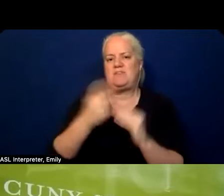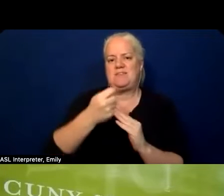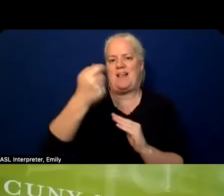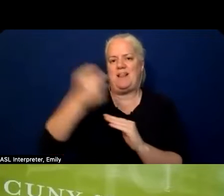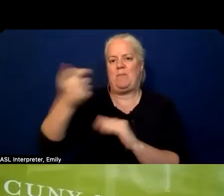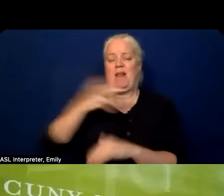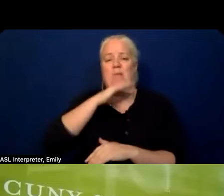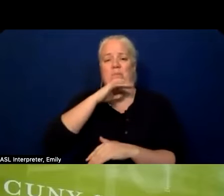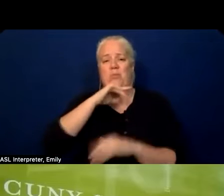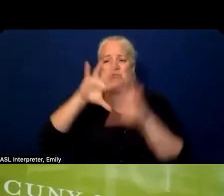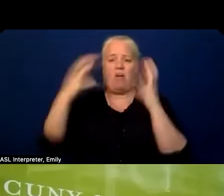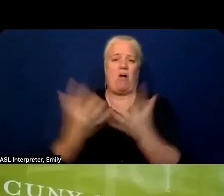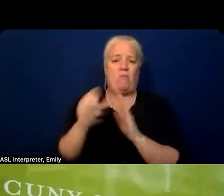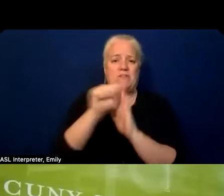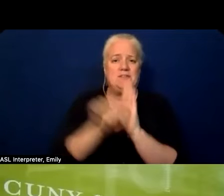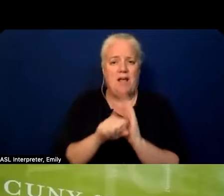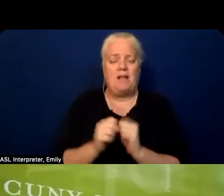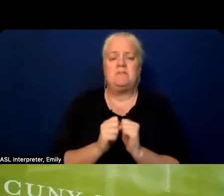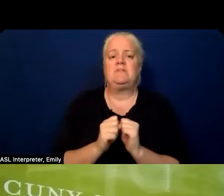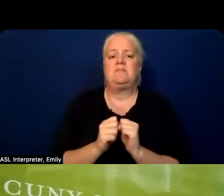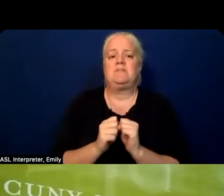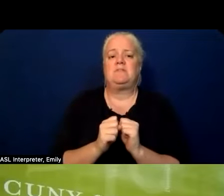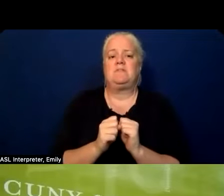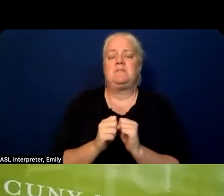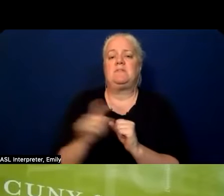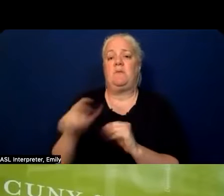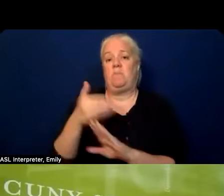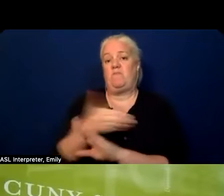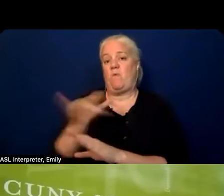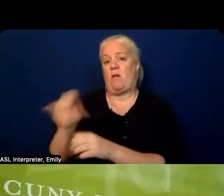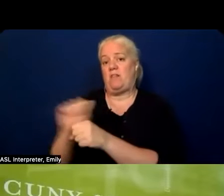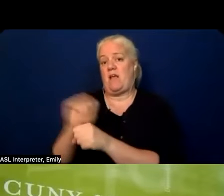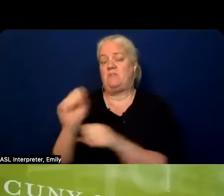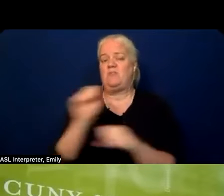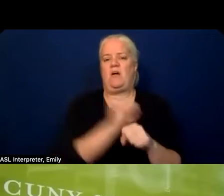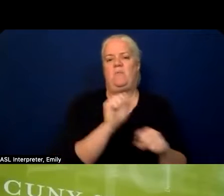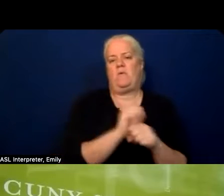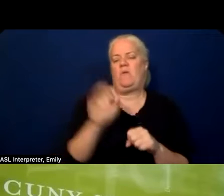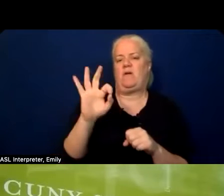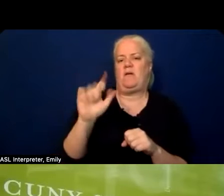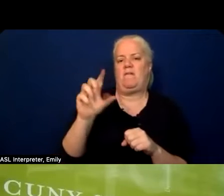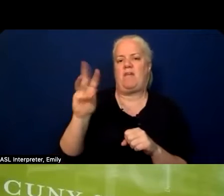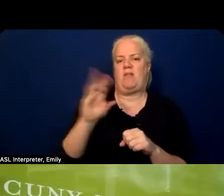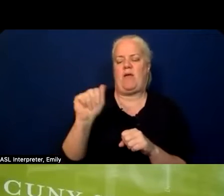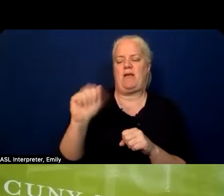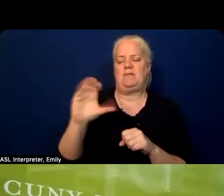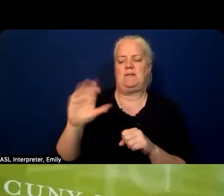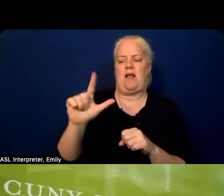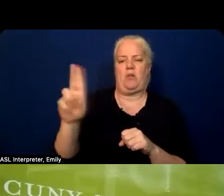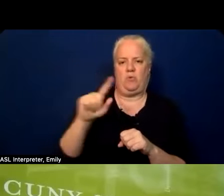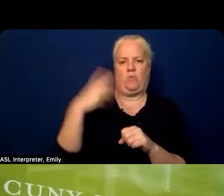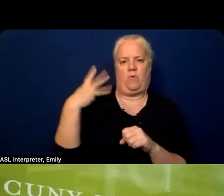York. Prior to joining EarthJustice, Michael was a fellow at the ACLU in Washington. That was a mouthful.